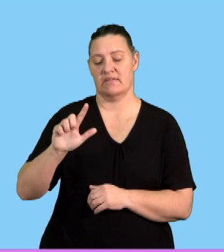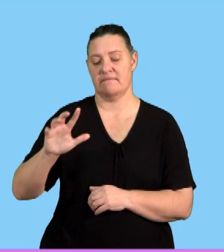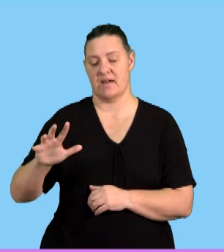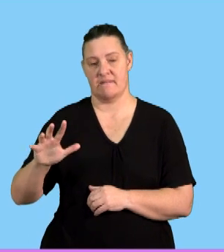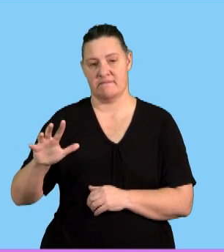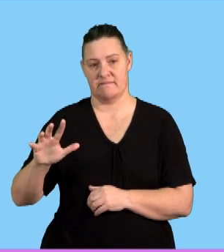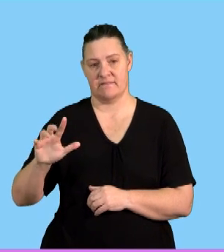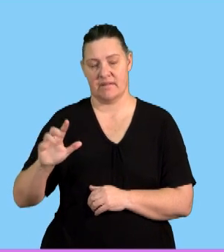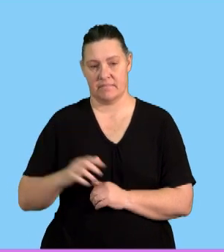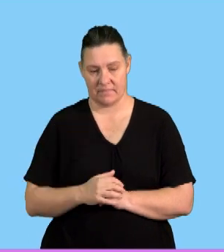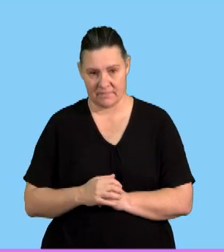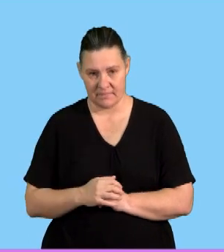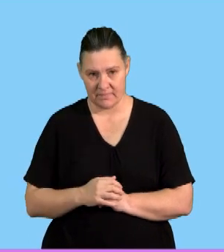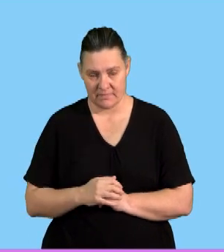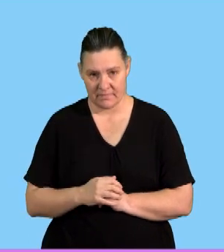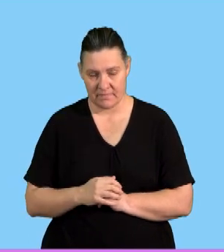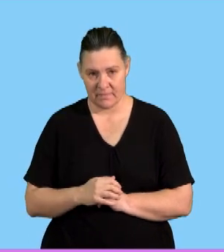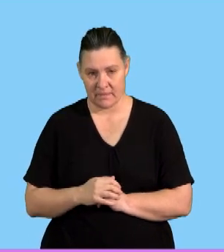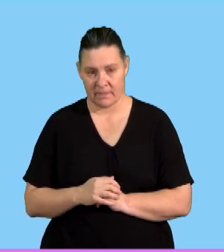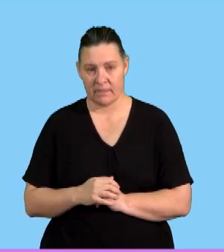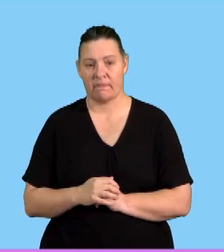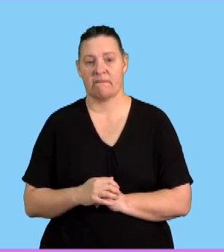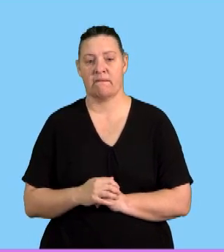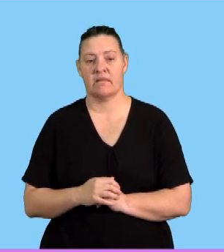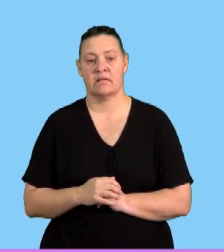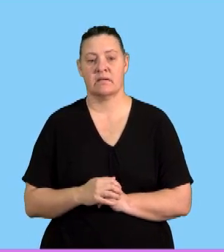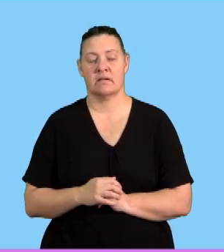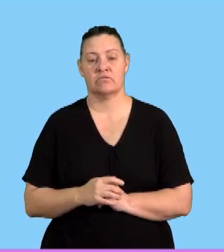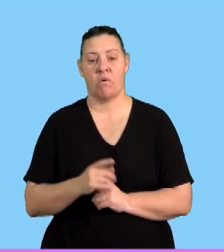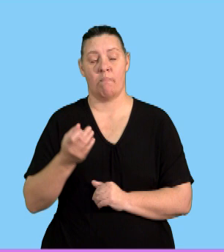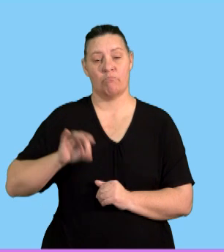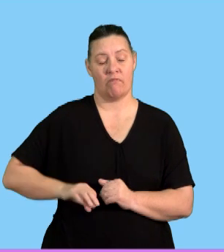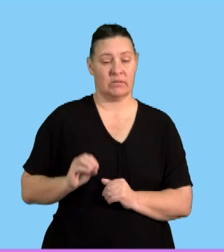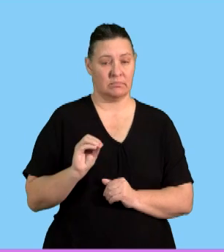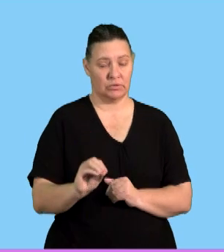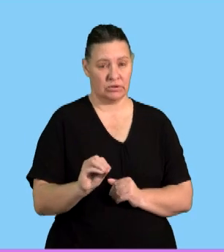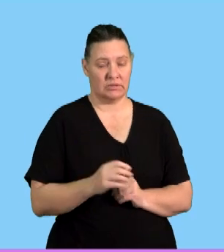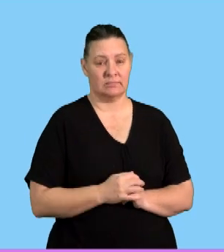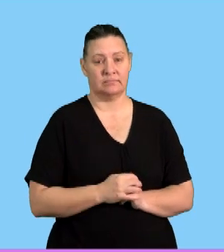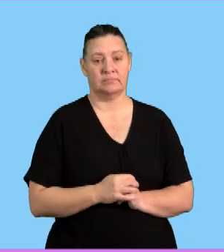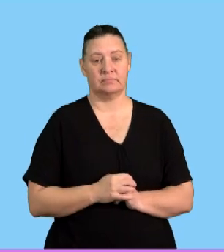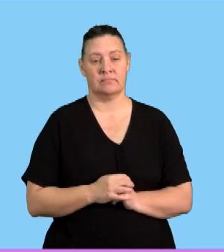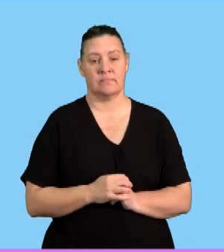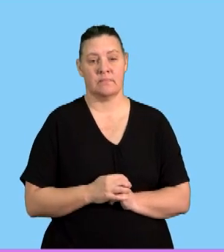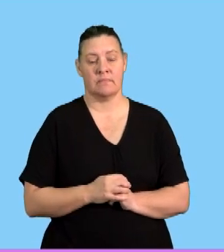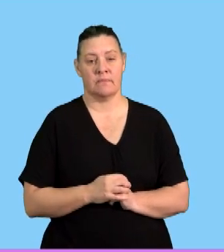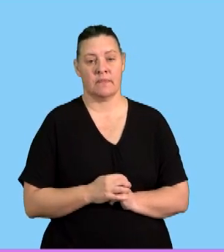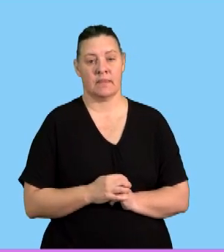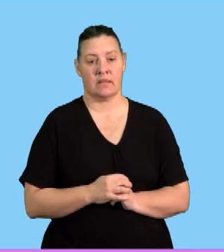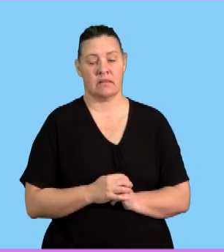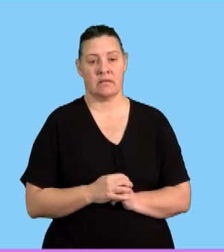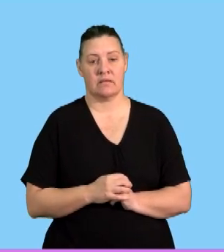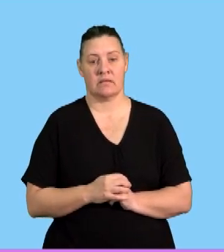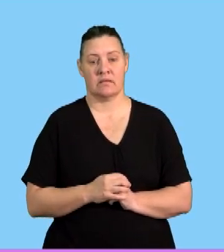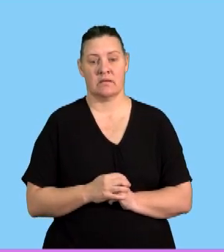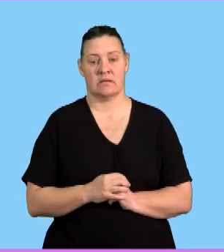13,675. So if we write the profit here, the profit is going